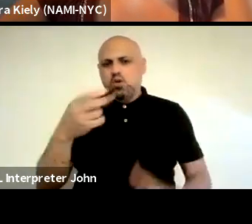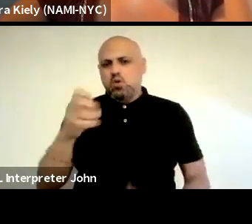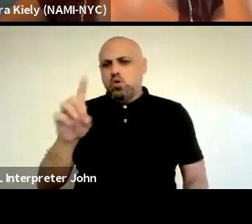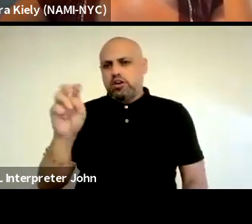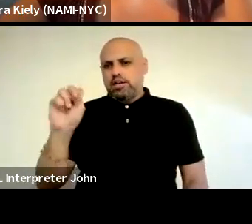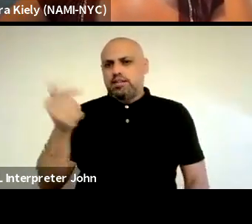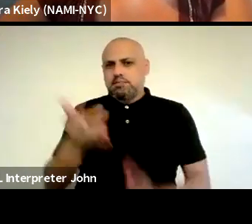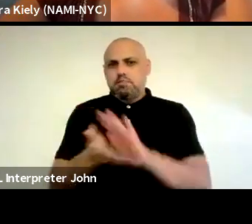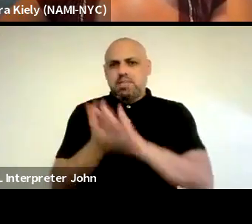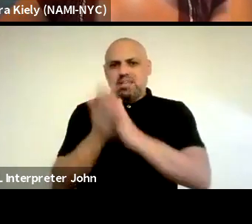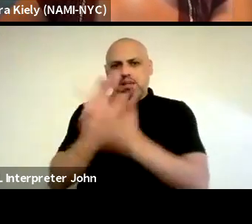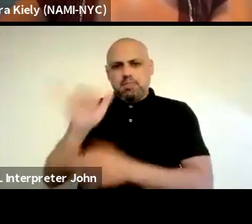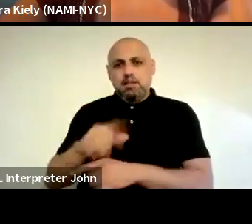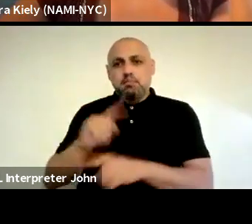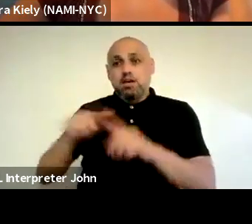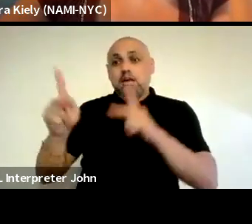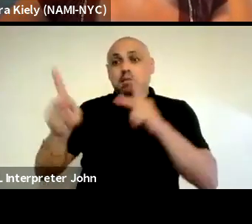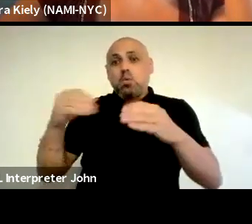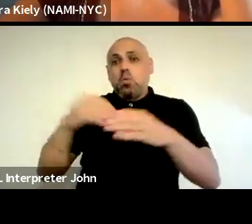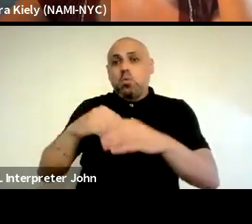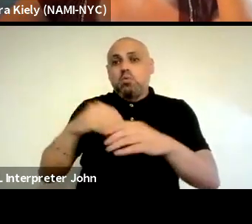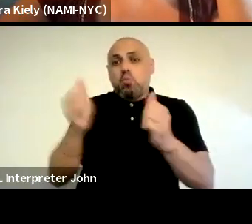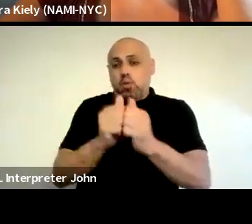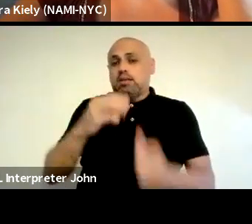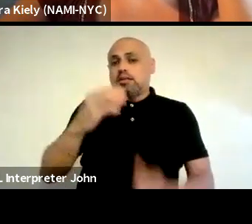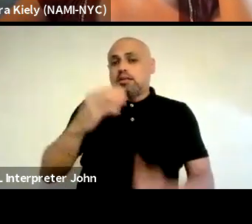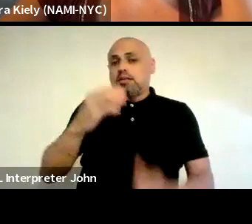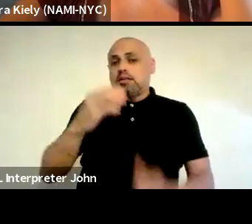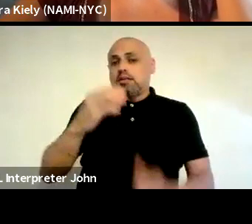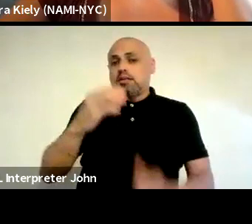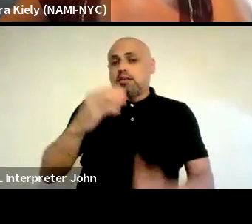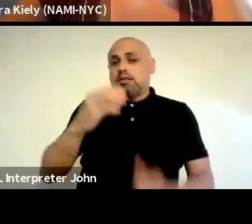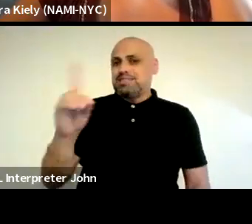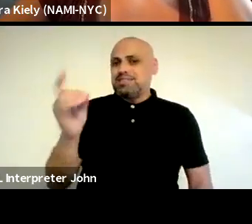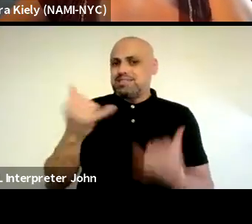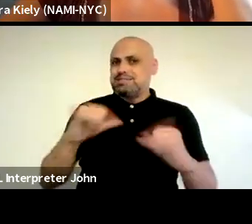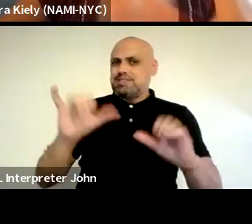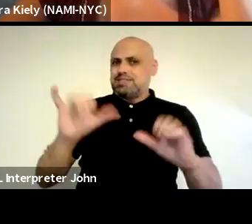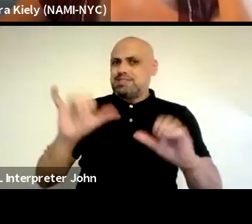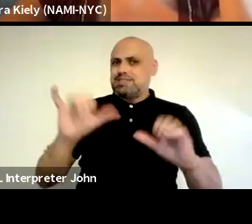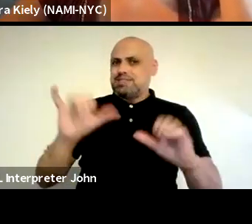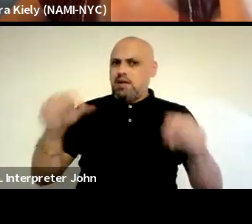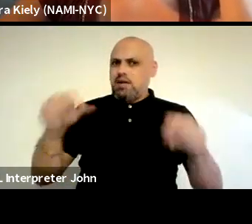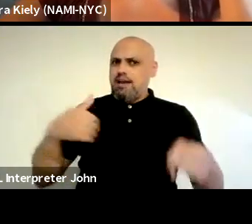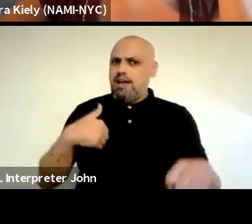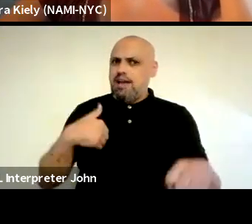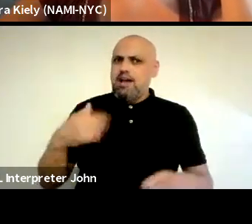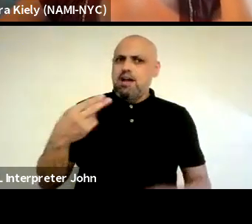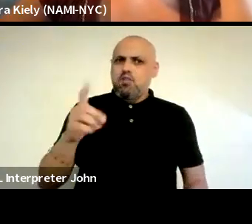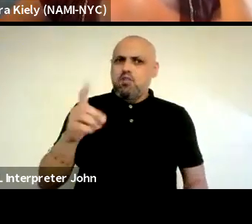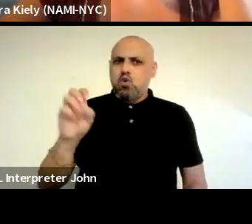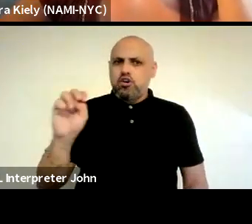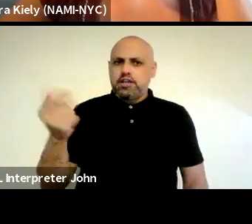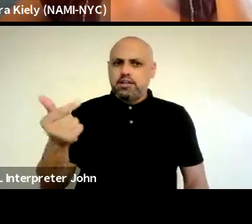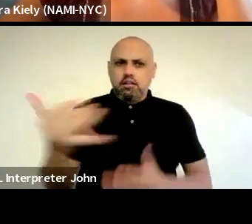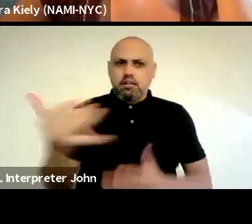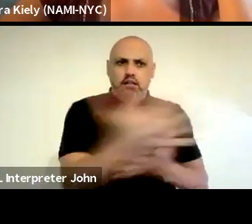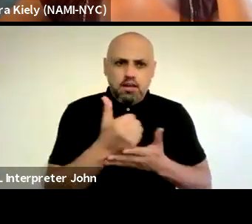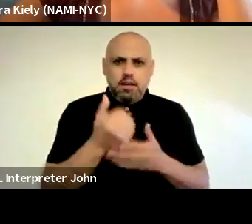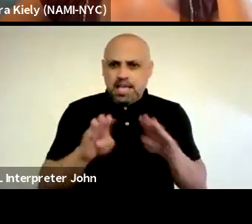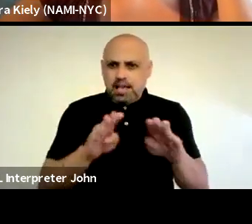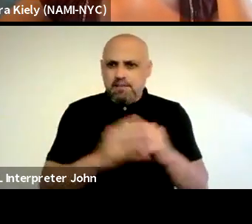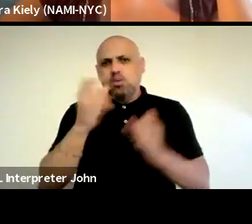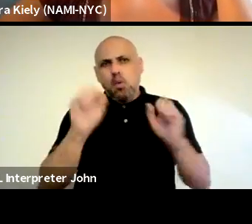become. But people with OCD can still have hoarding behaviors. And I'll give you an example. Someone can have